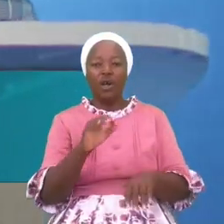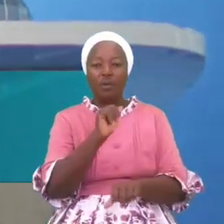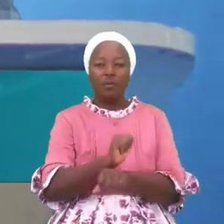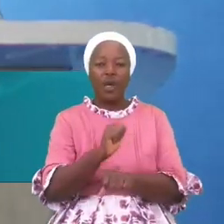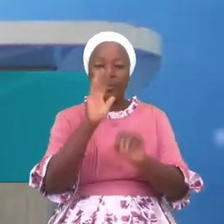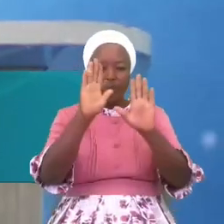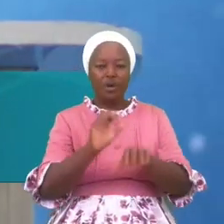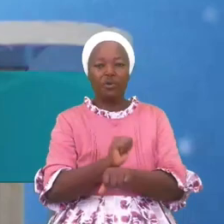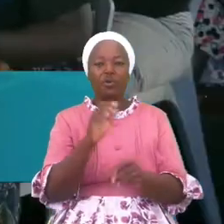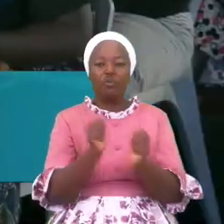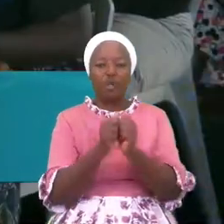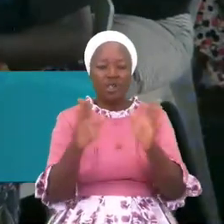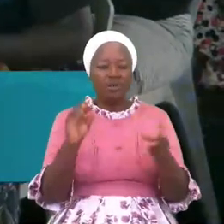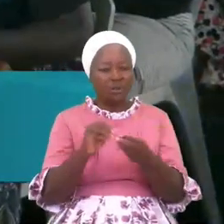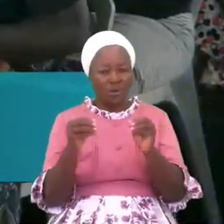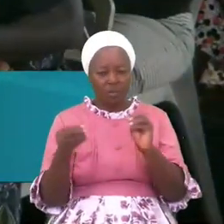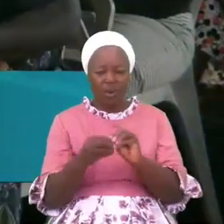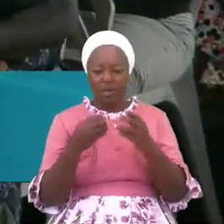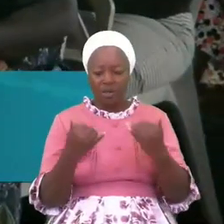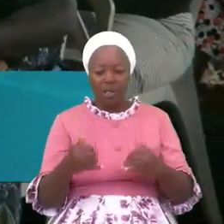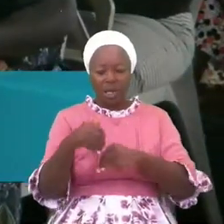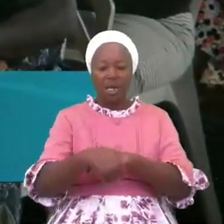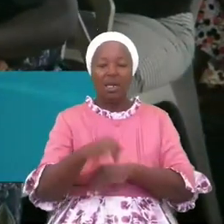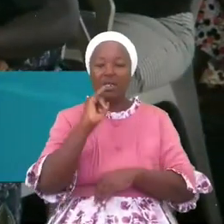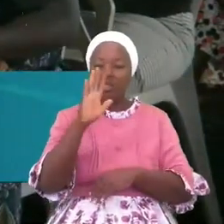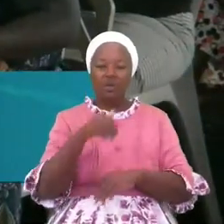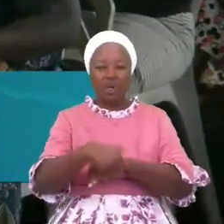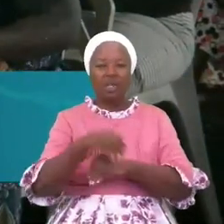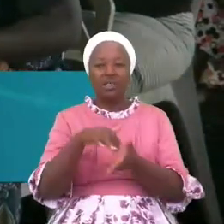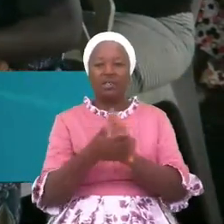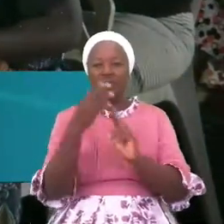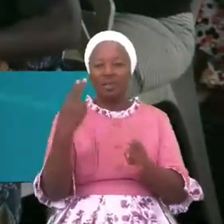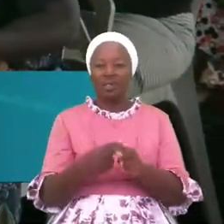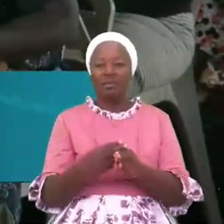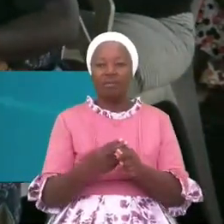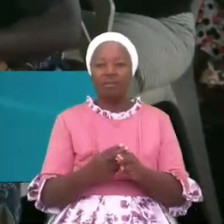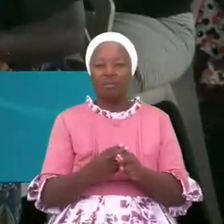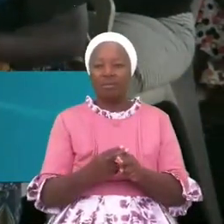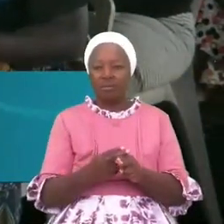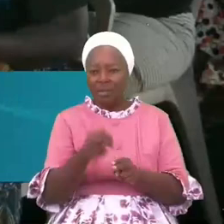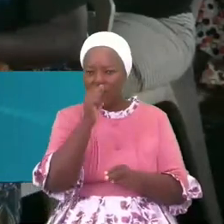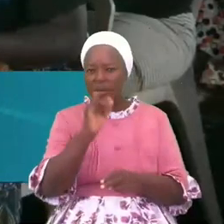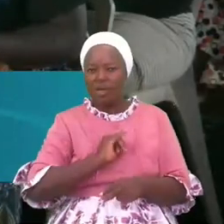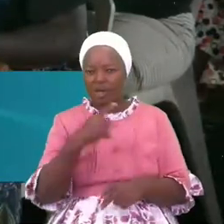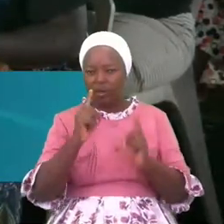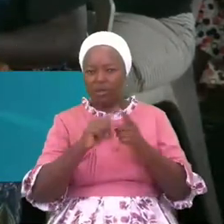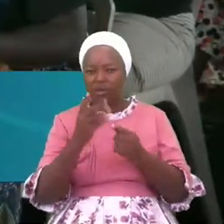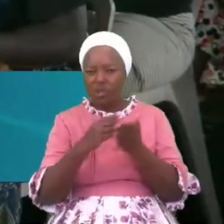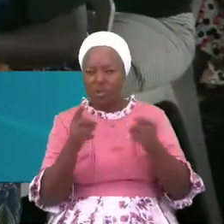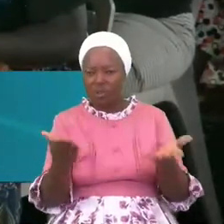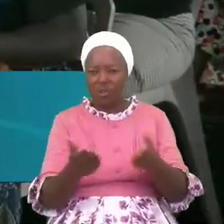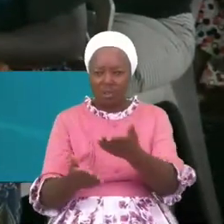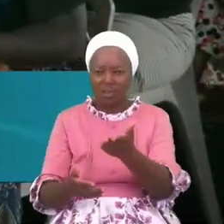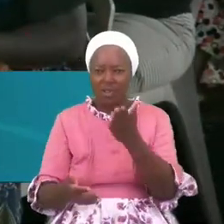is your night. Am I talking to somebody there? Tonight is your night